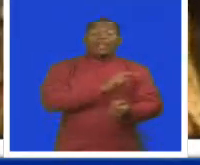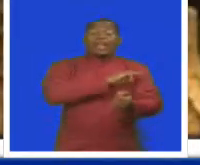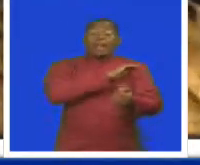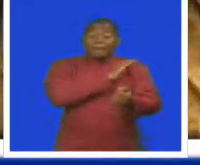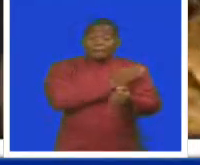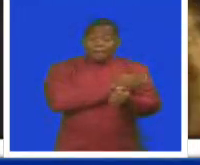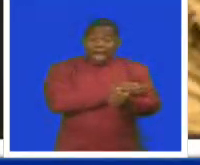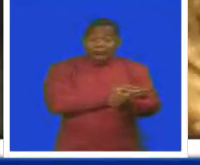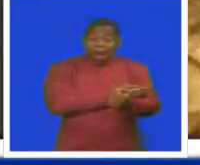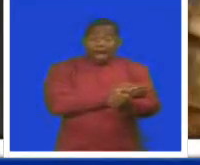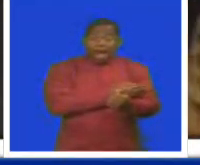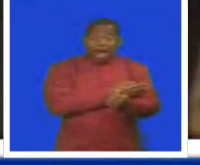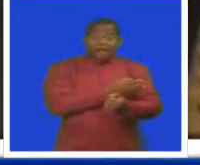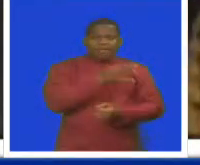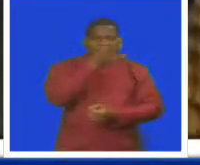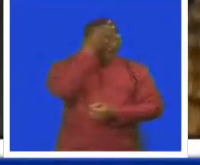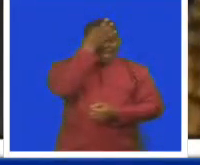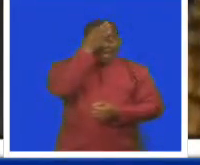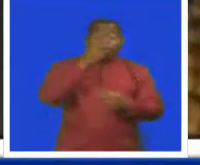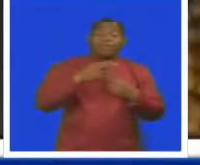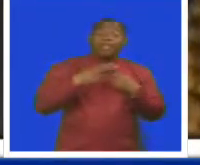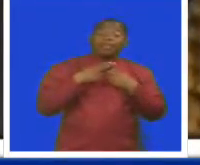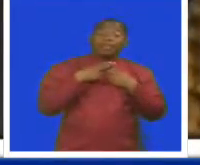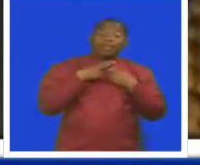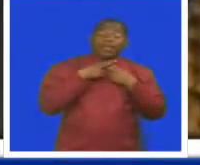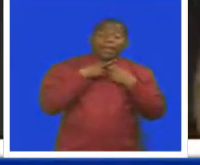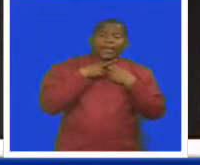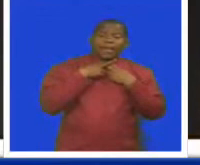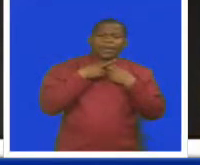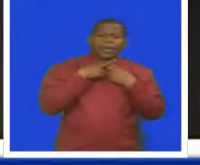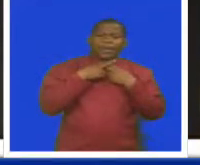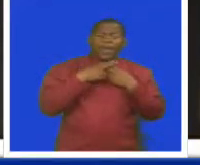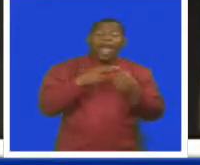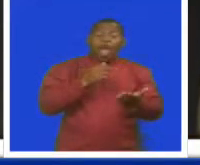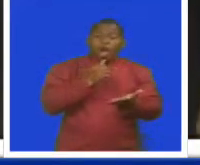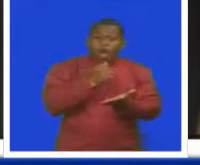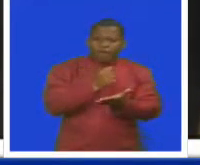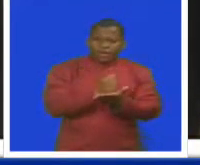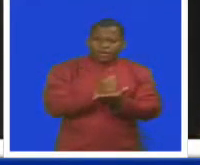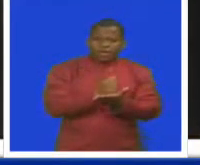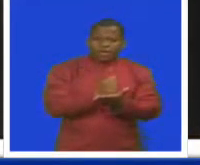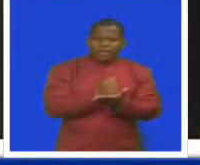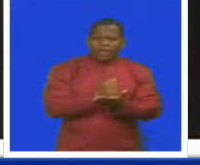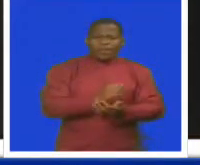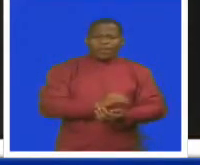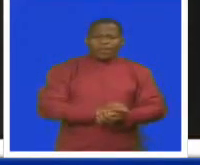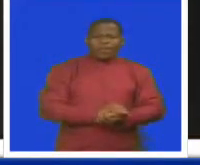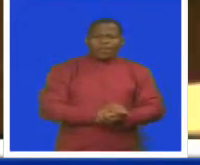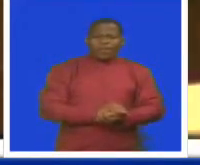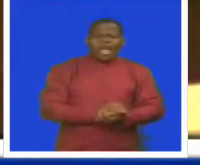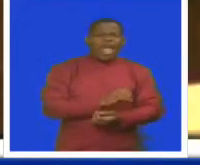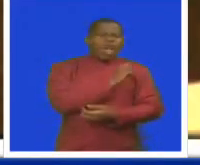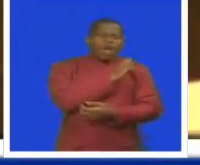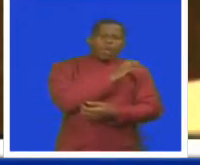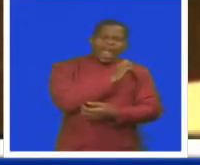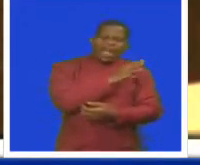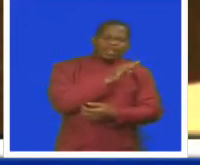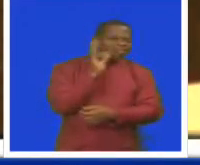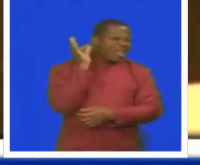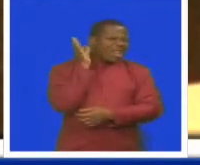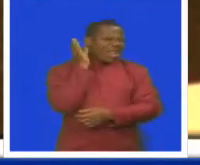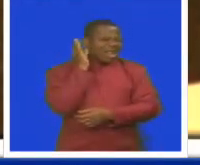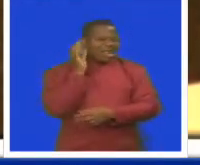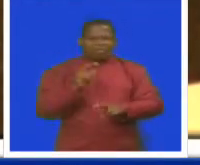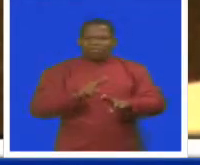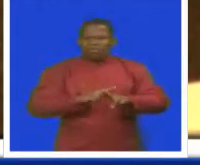and we are consulta each judiciary nalolhovisi la Attorney General. Ngisengeza ukuthi kumbe kunekhala lokubuya kulolhovisi